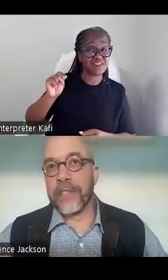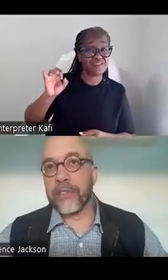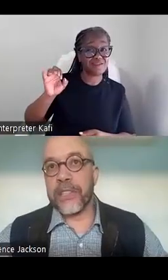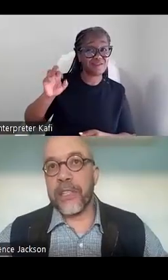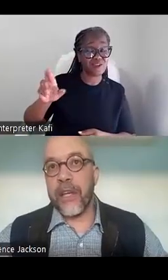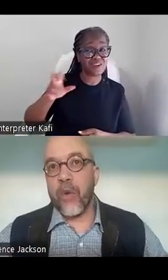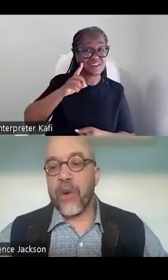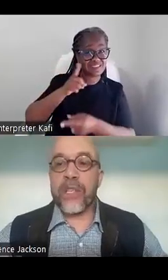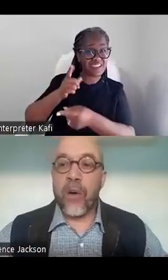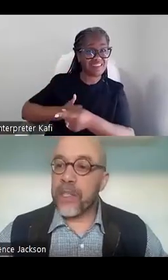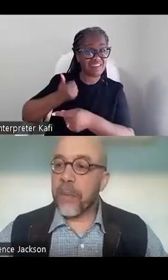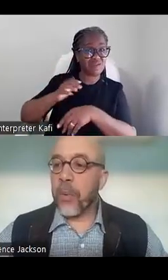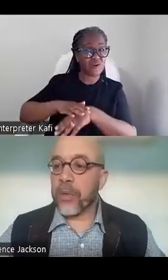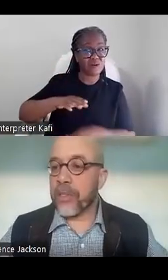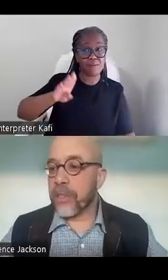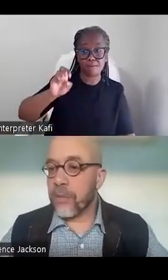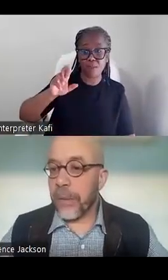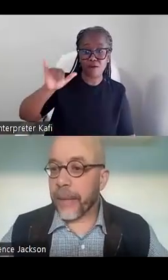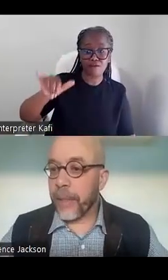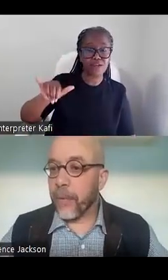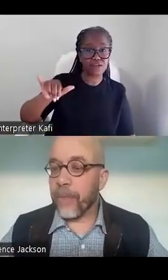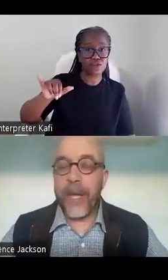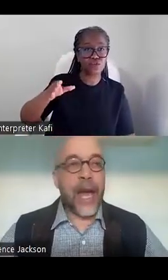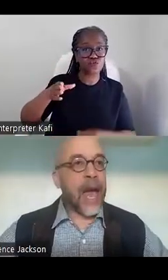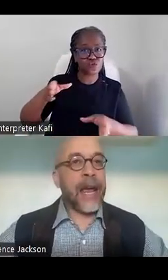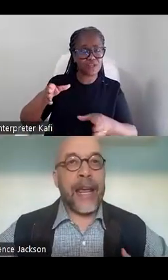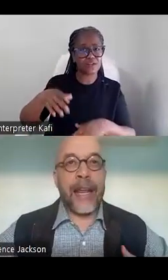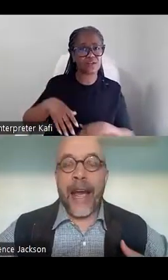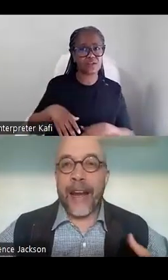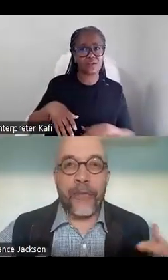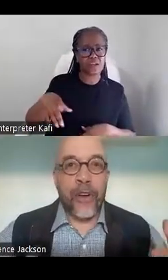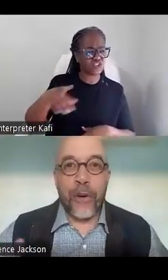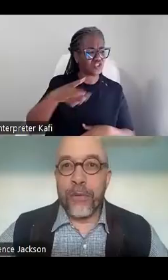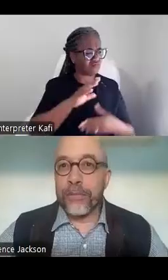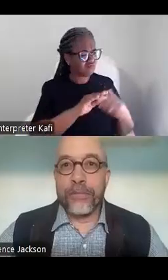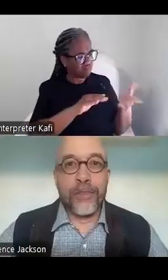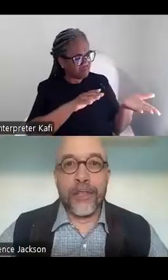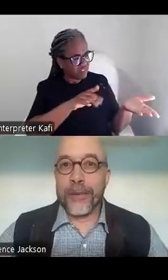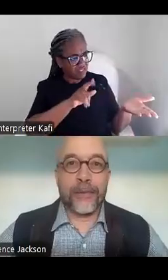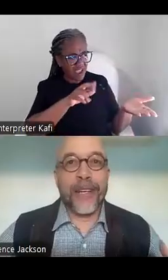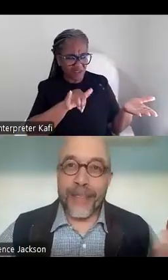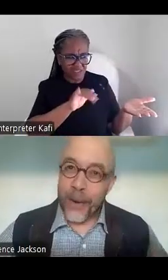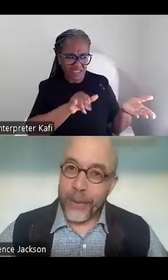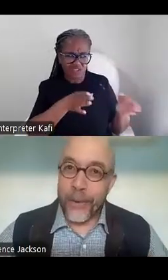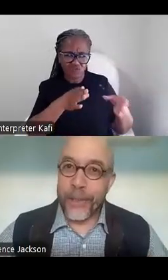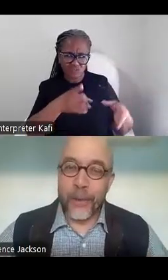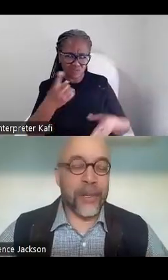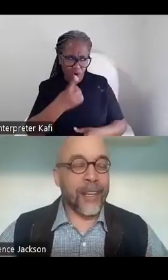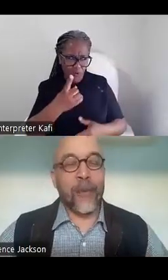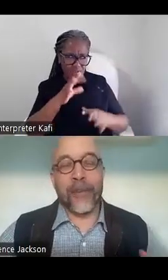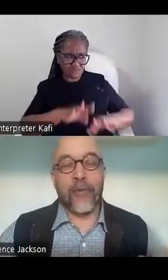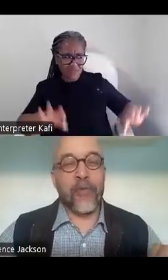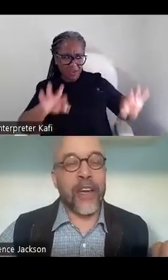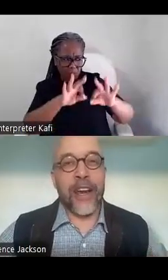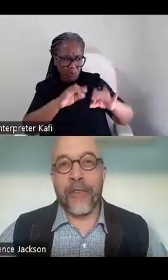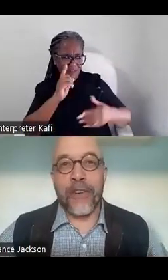Barry Street was always important to Black people. And I know, I only know a little bit now,